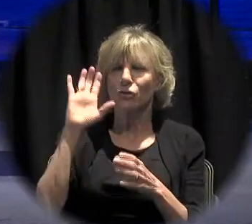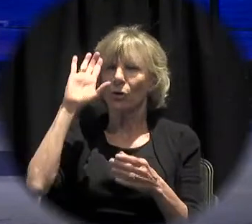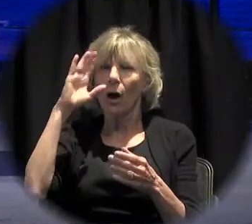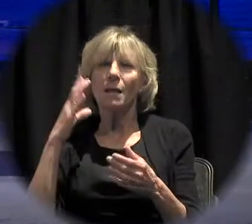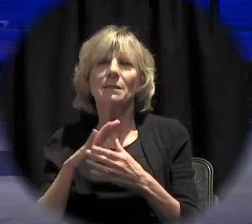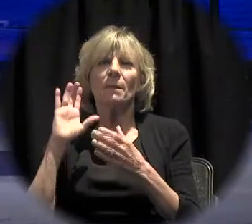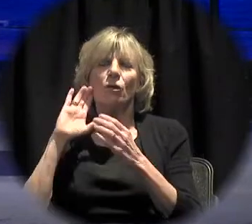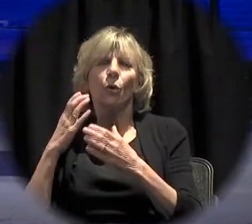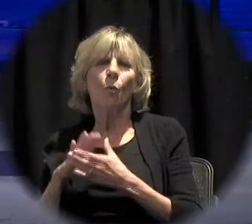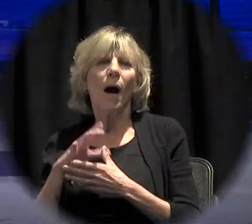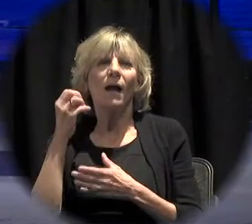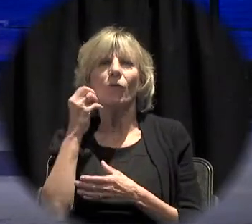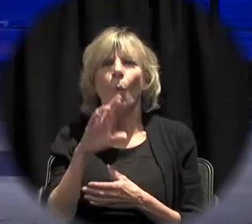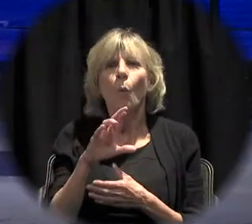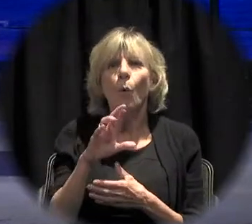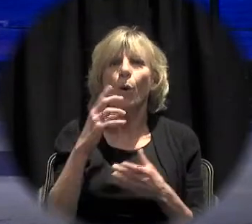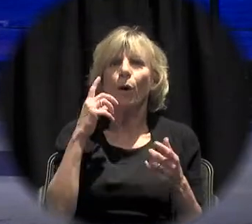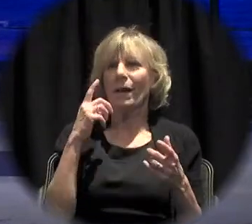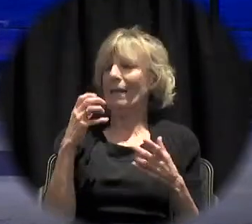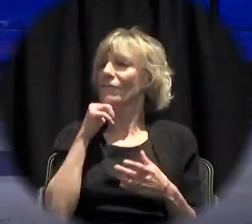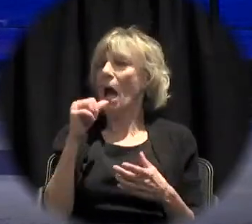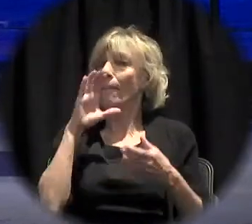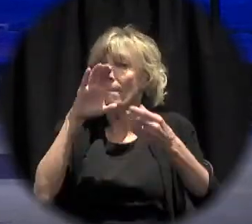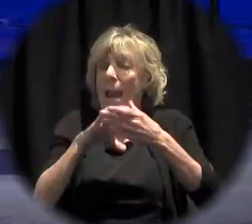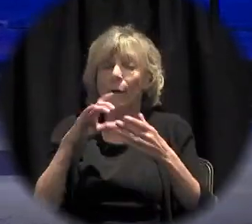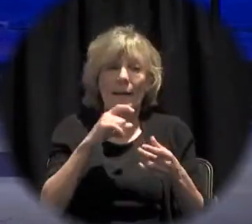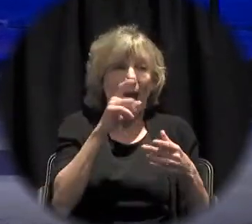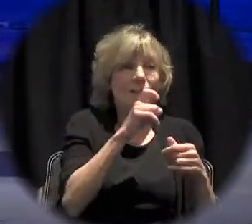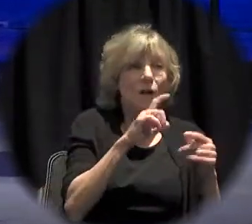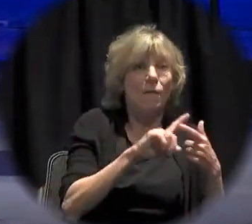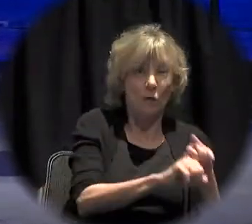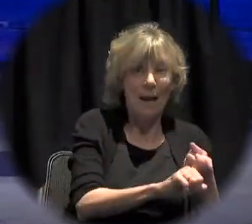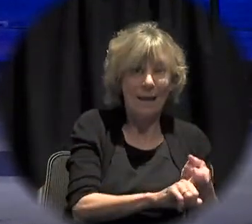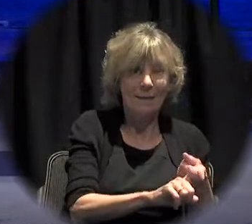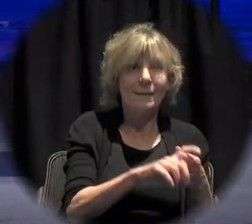friend. If you've got kids, ask them, they'll know.